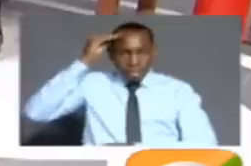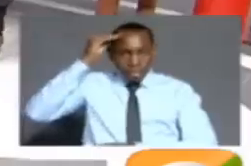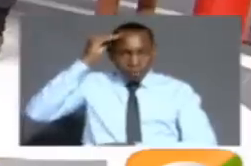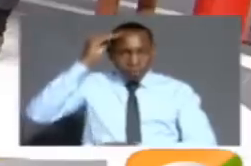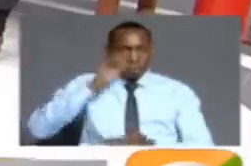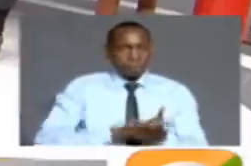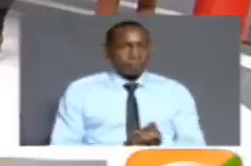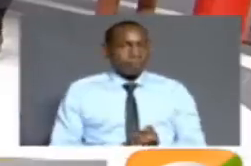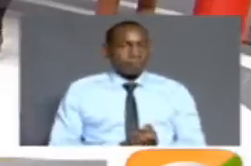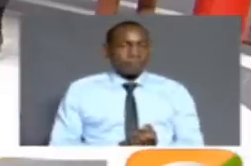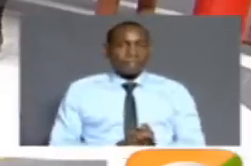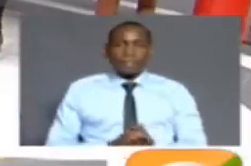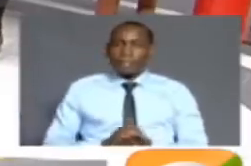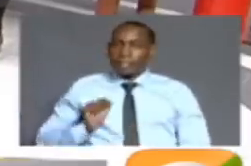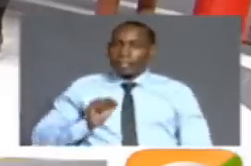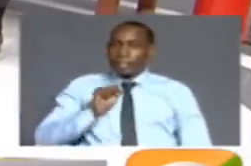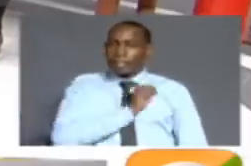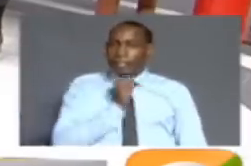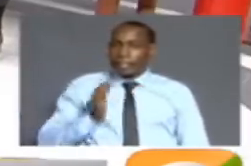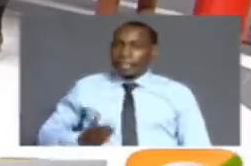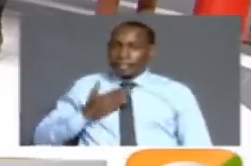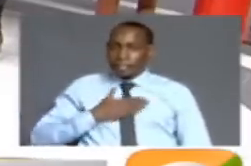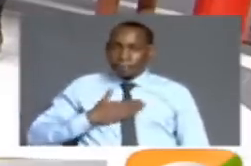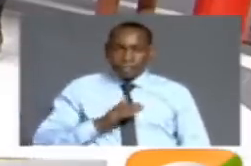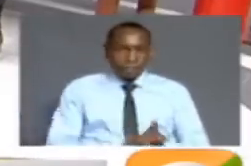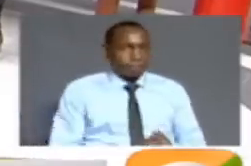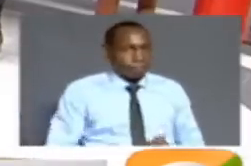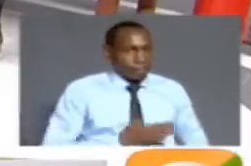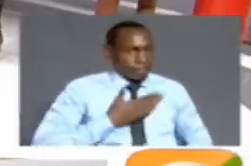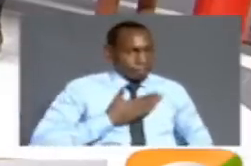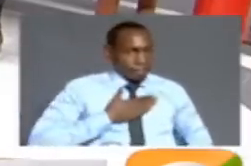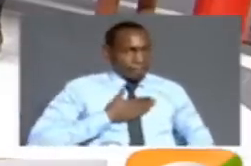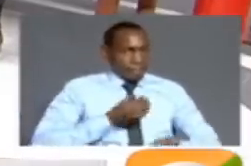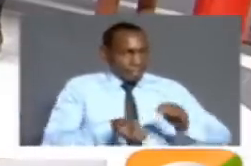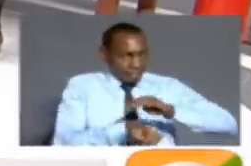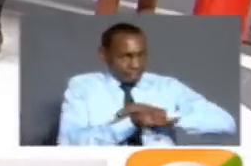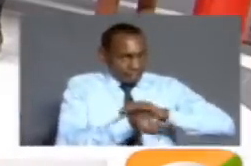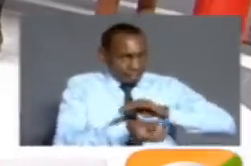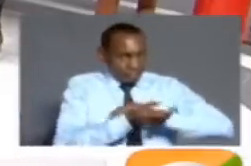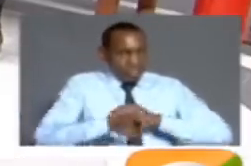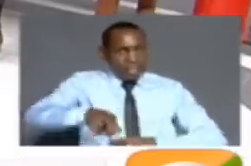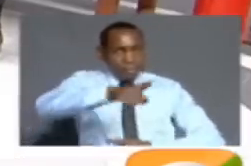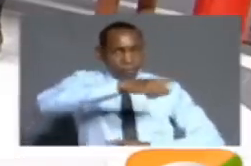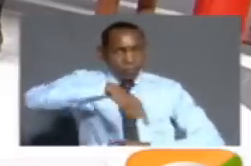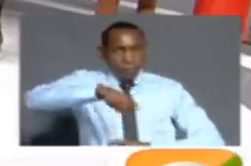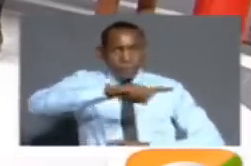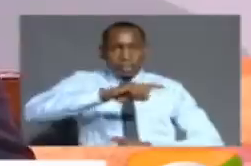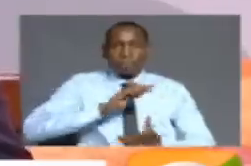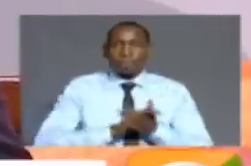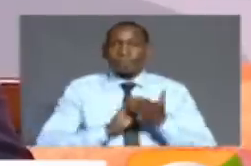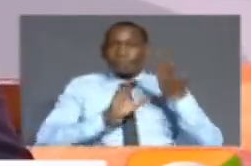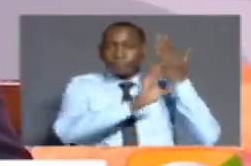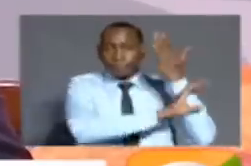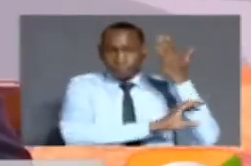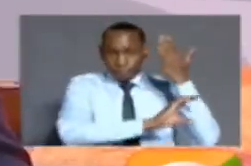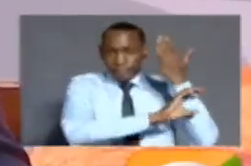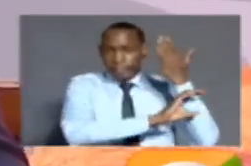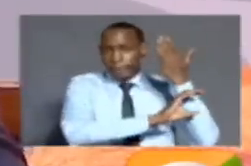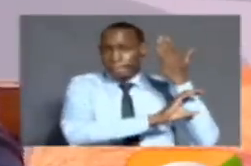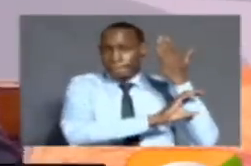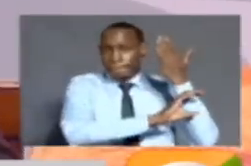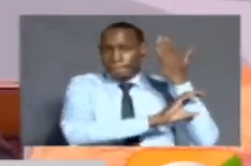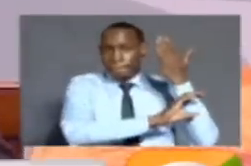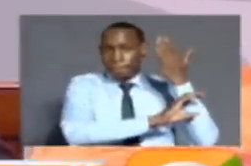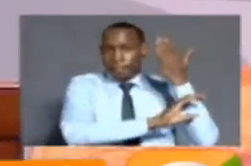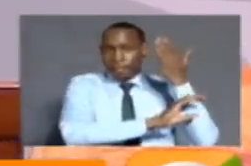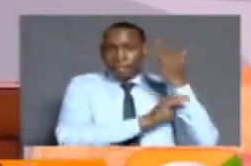Yes. Senator, now, please. Let me put it this way. Yeah. We as a country do